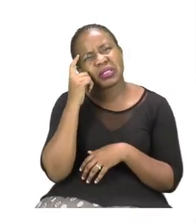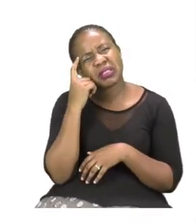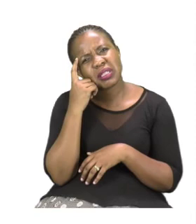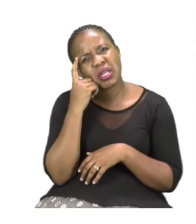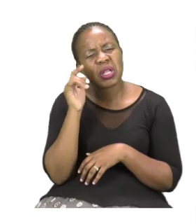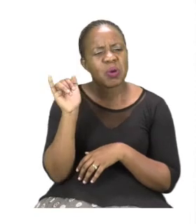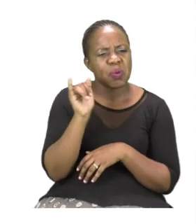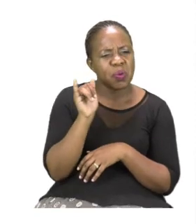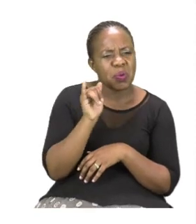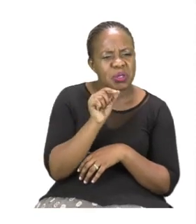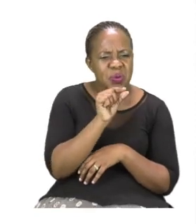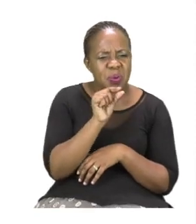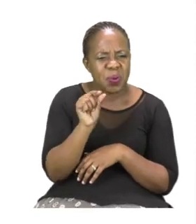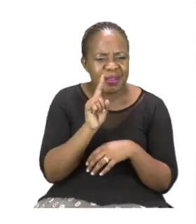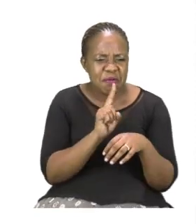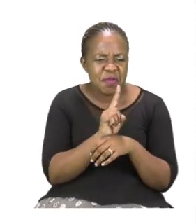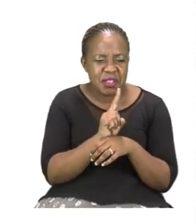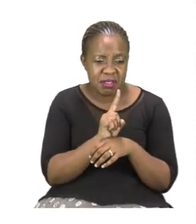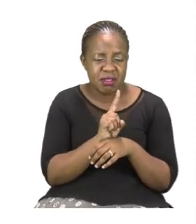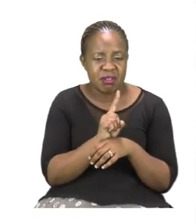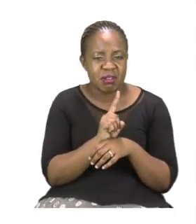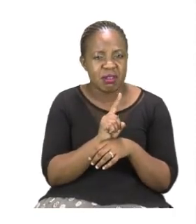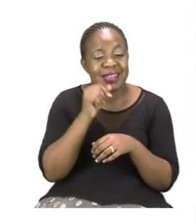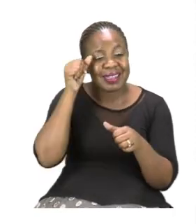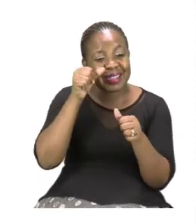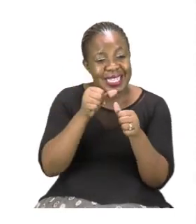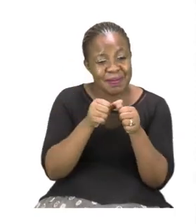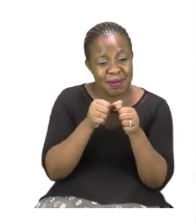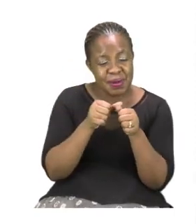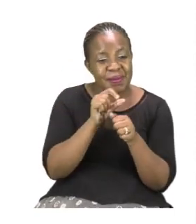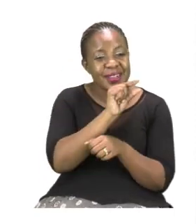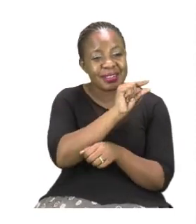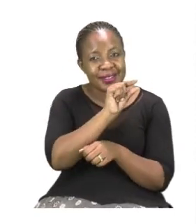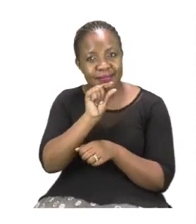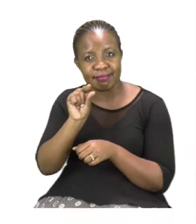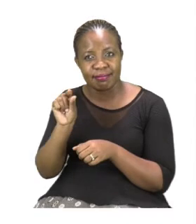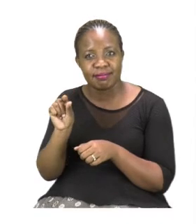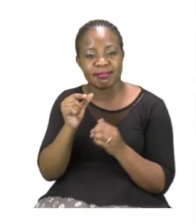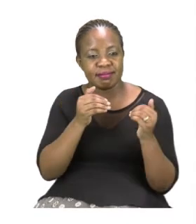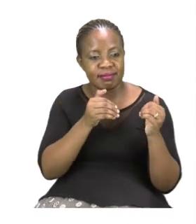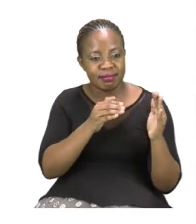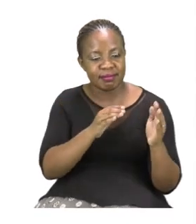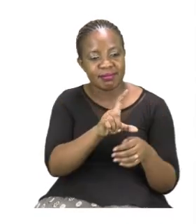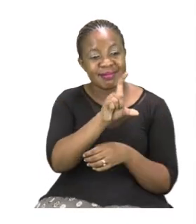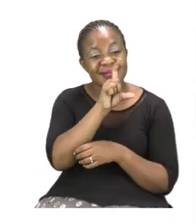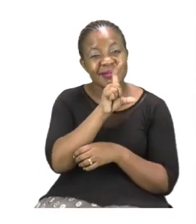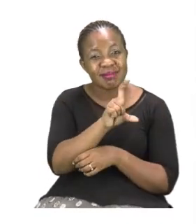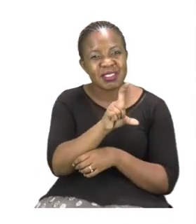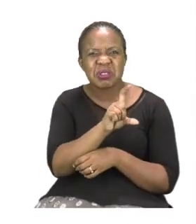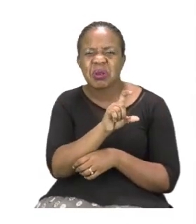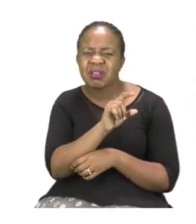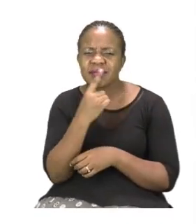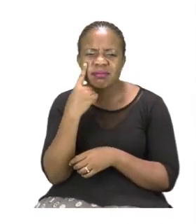together. Remember, I said that a sentence starts with a capital letter.